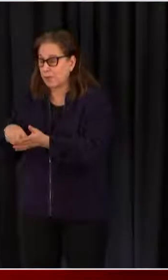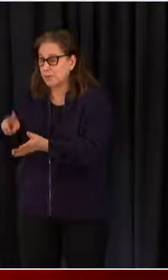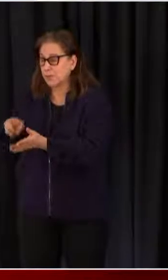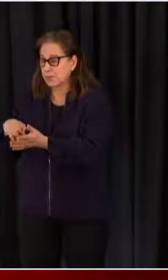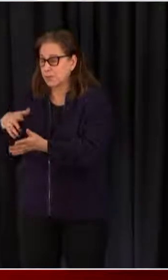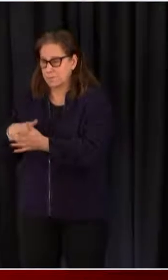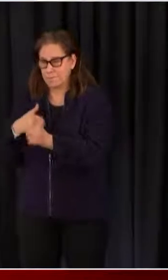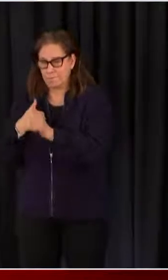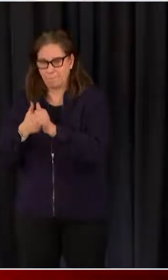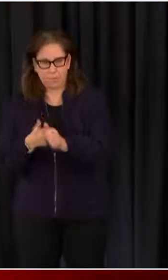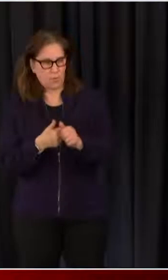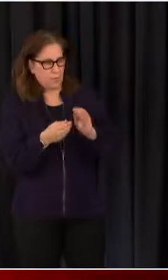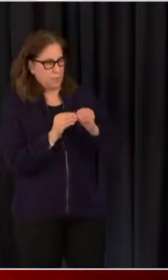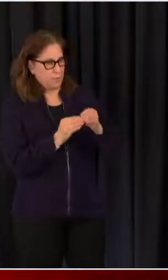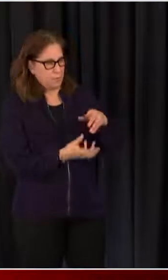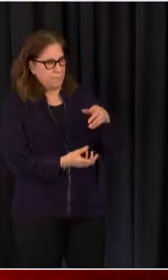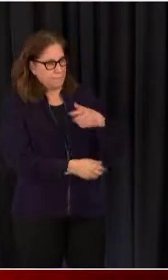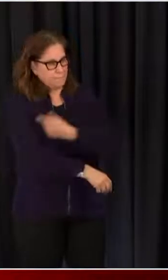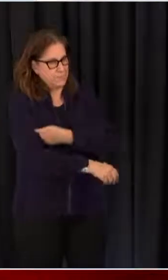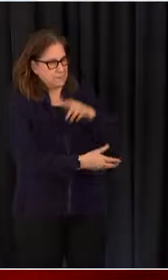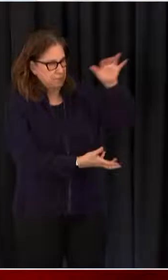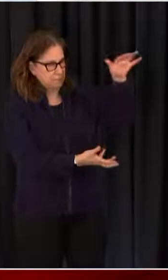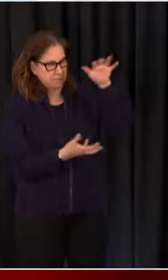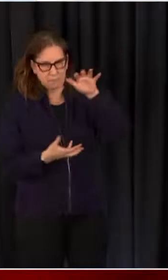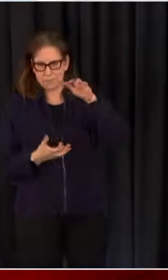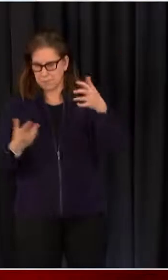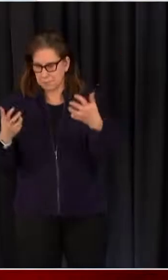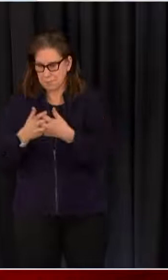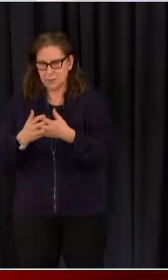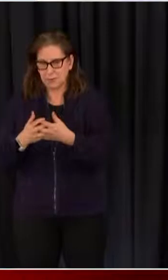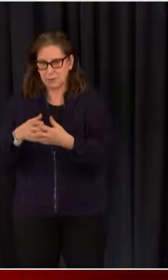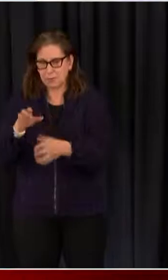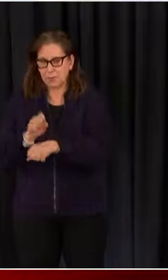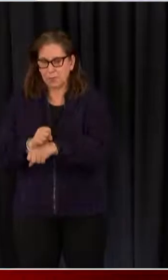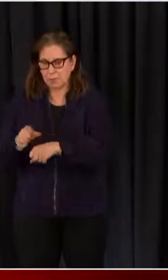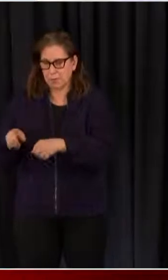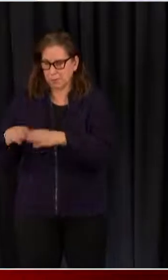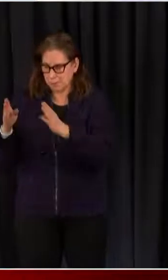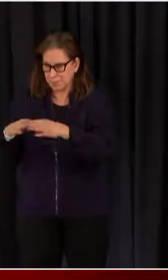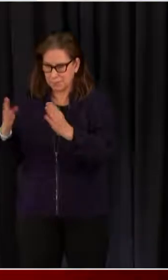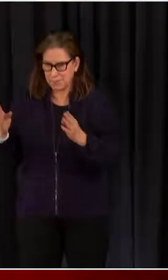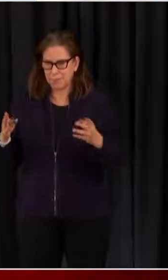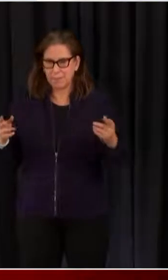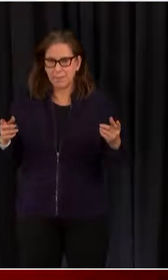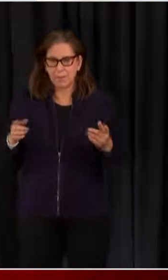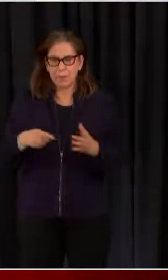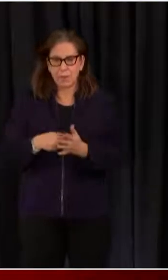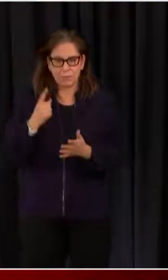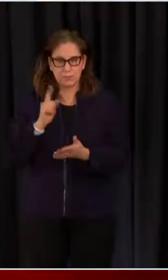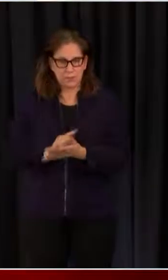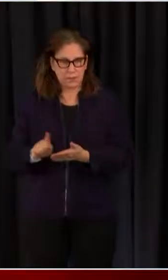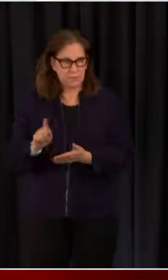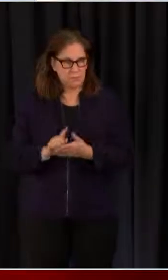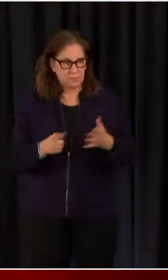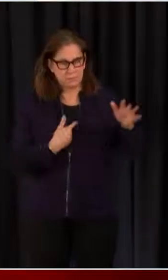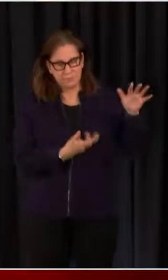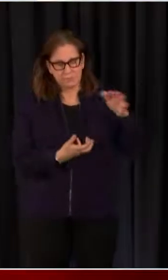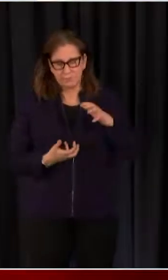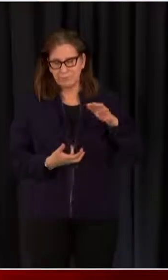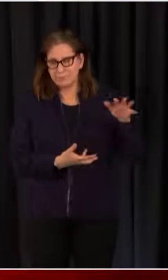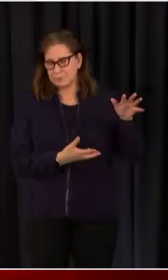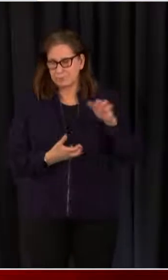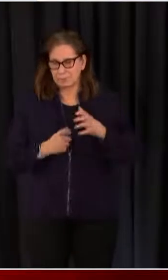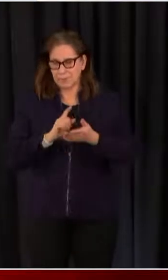week of how much vaccine is available to the district by all 3 vaccine types. So the Moderna, Pfizer, and